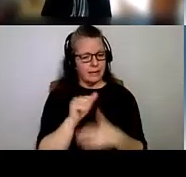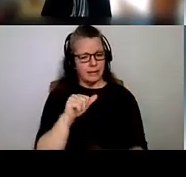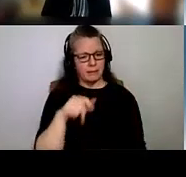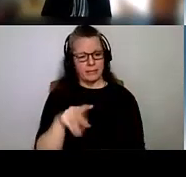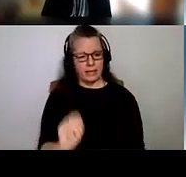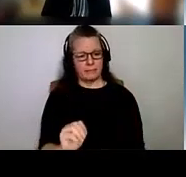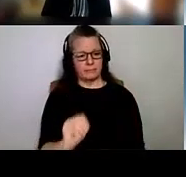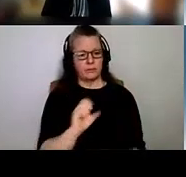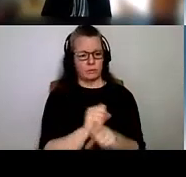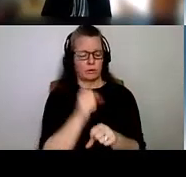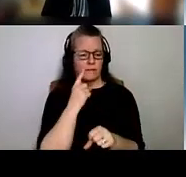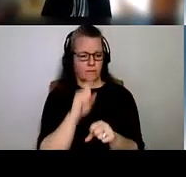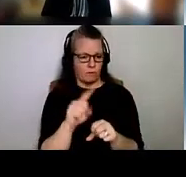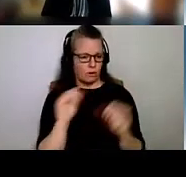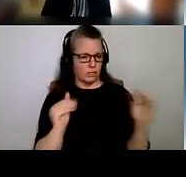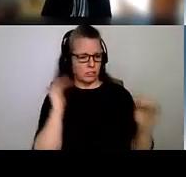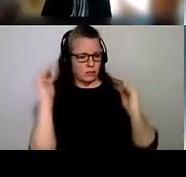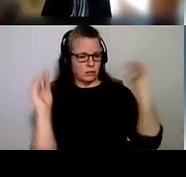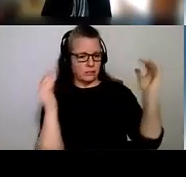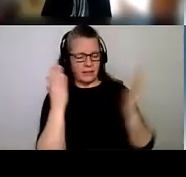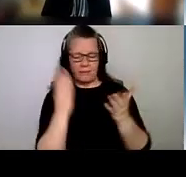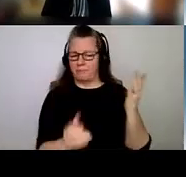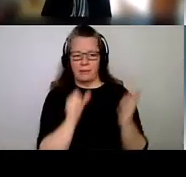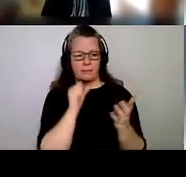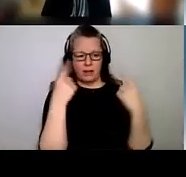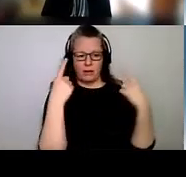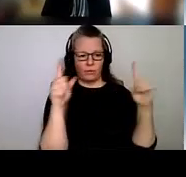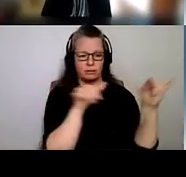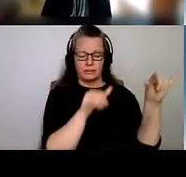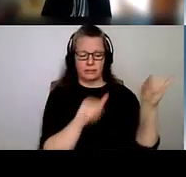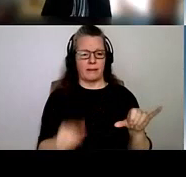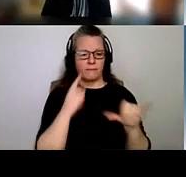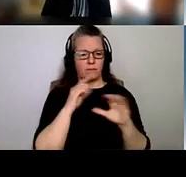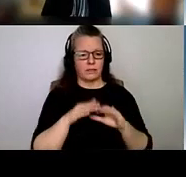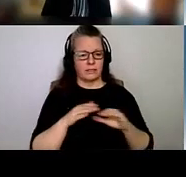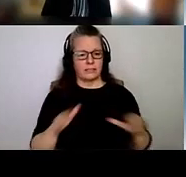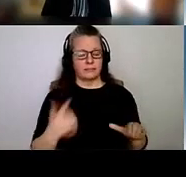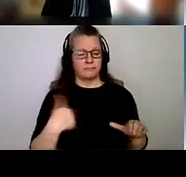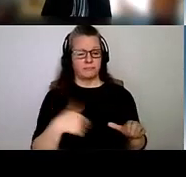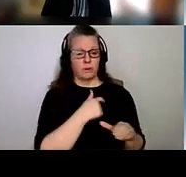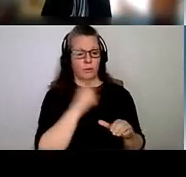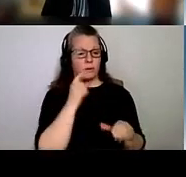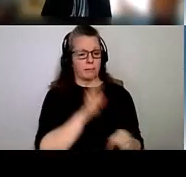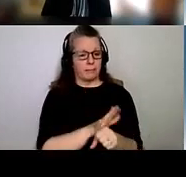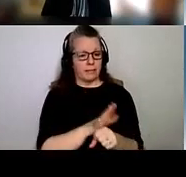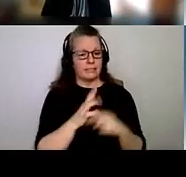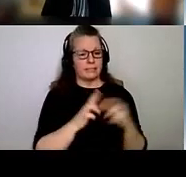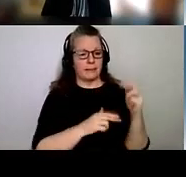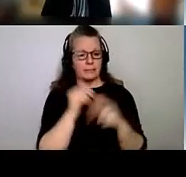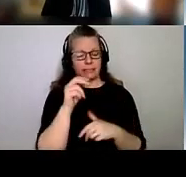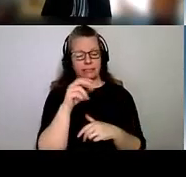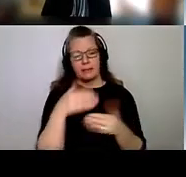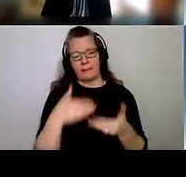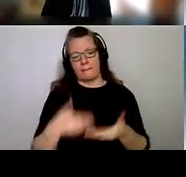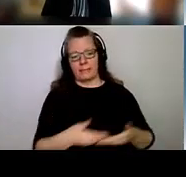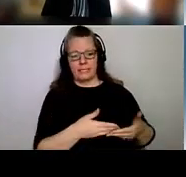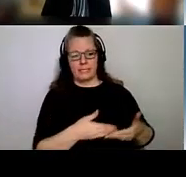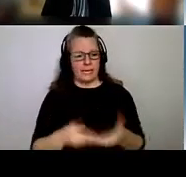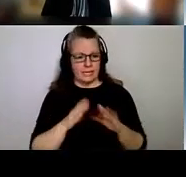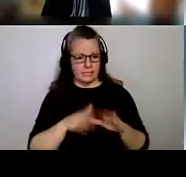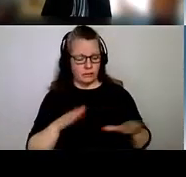work for adults may not work for kids. And so we committed to building a pediatric